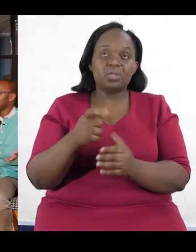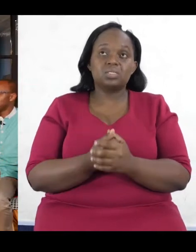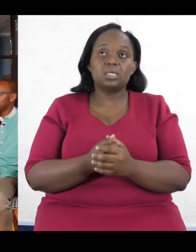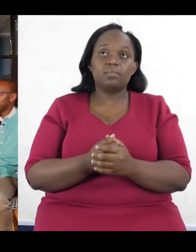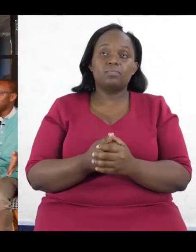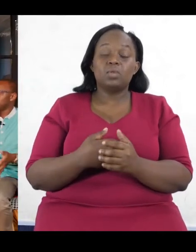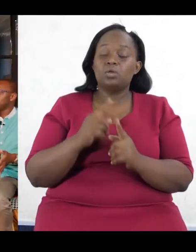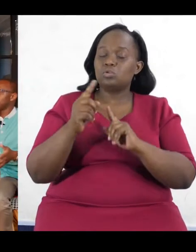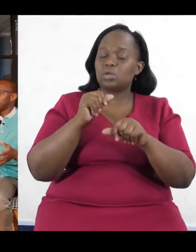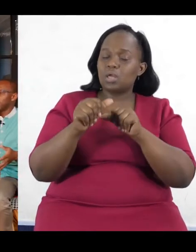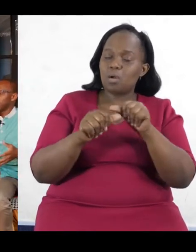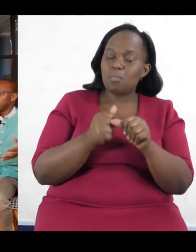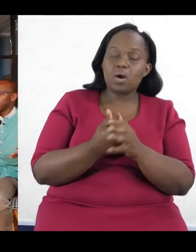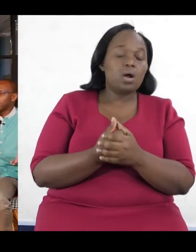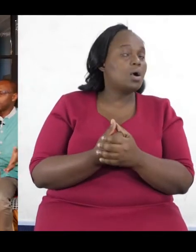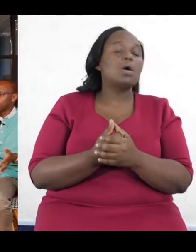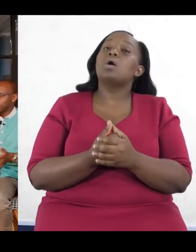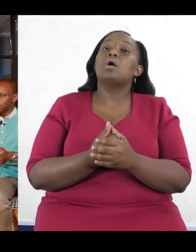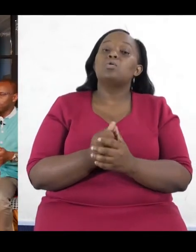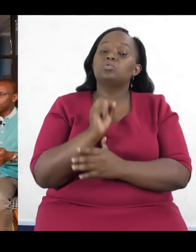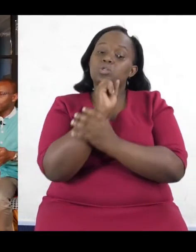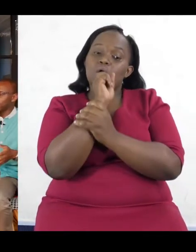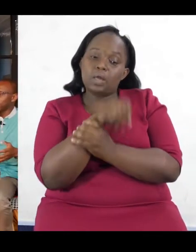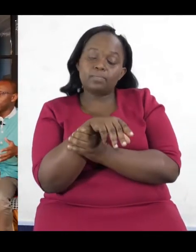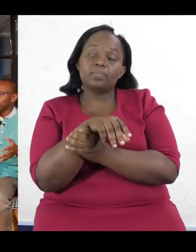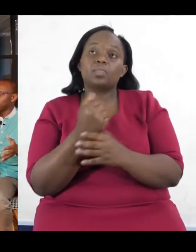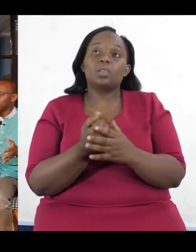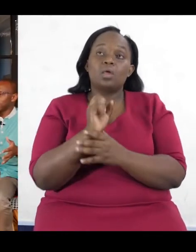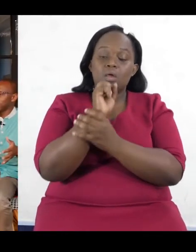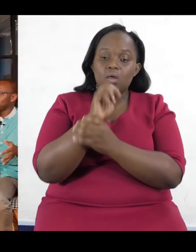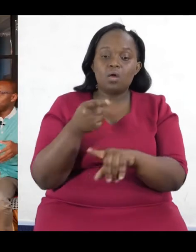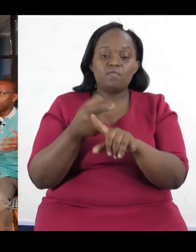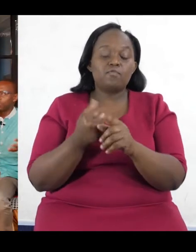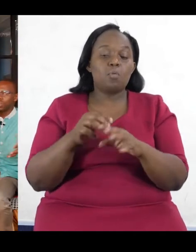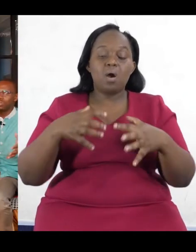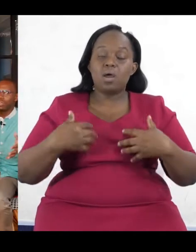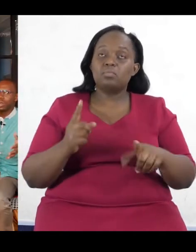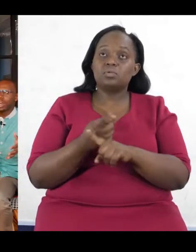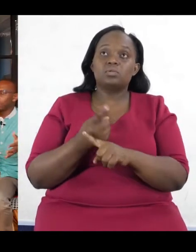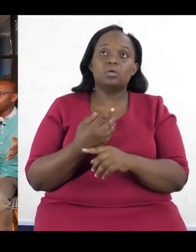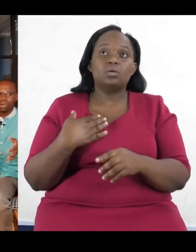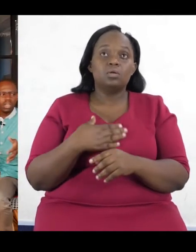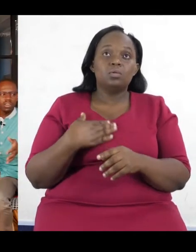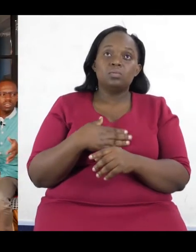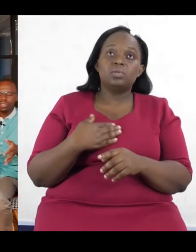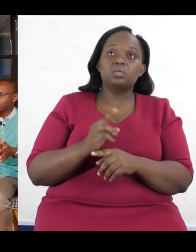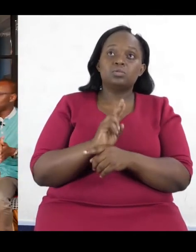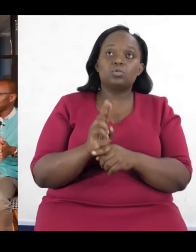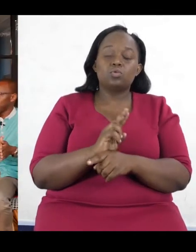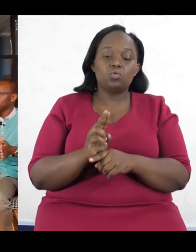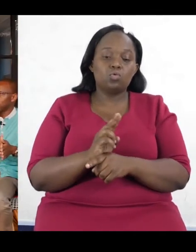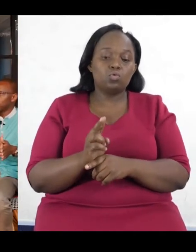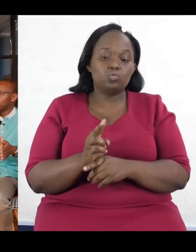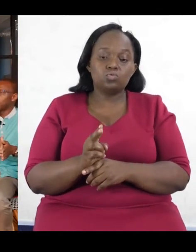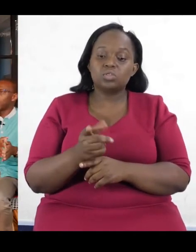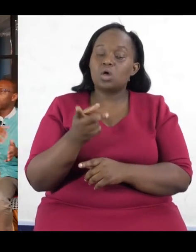about even farmyard manure and natural systems of even ensuring that we don't overuse the kind of irrigation systems we